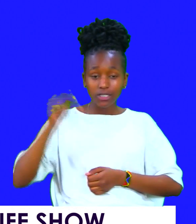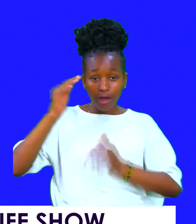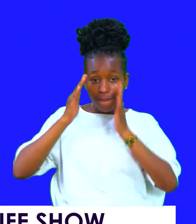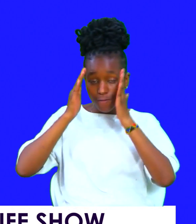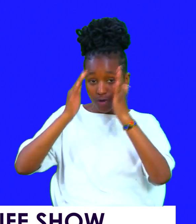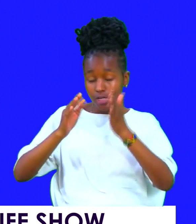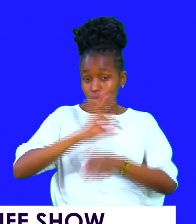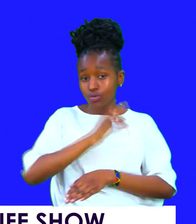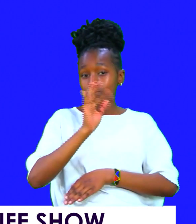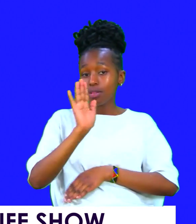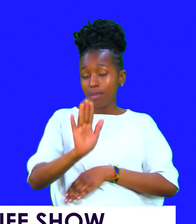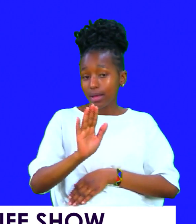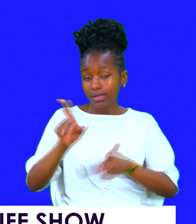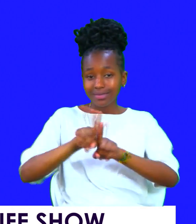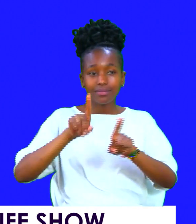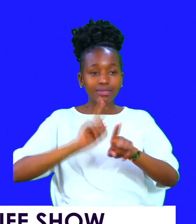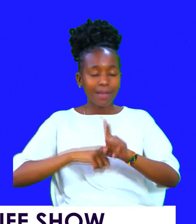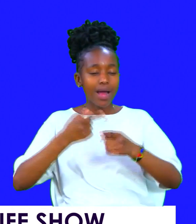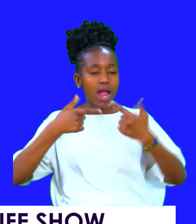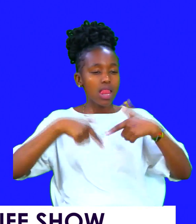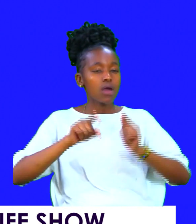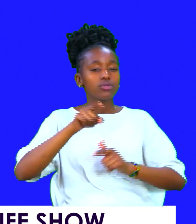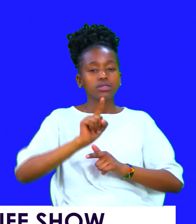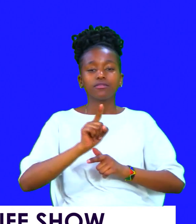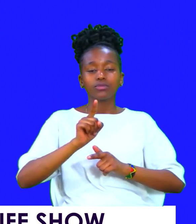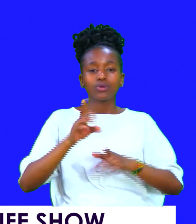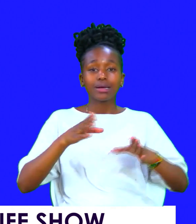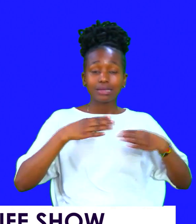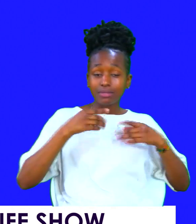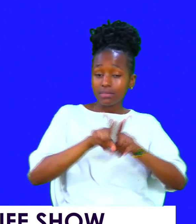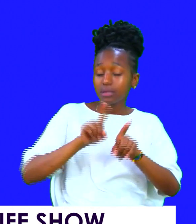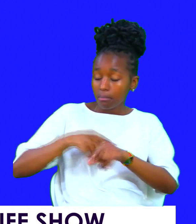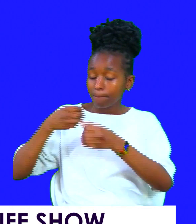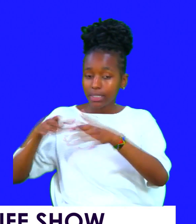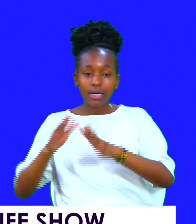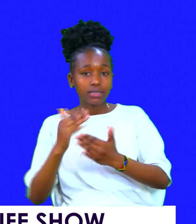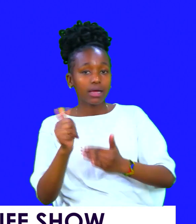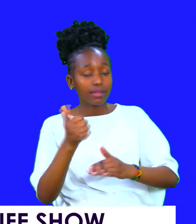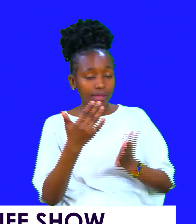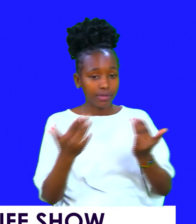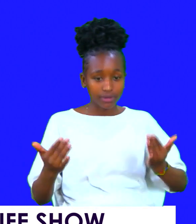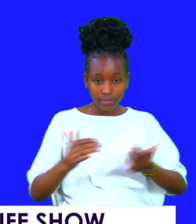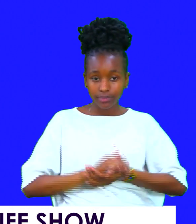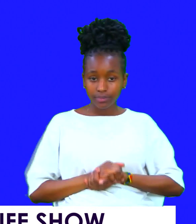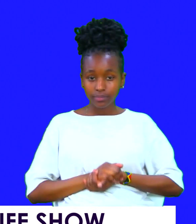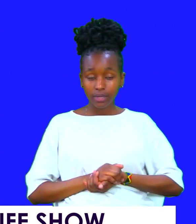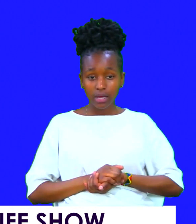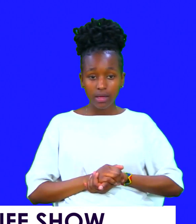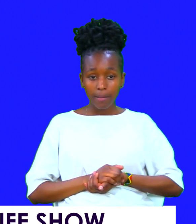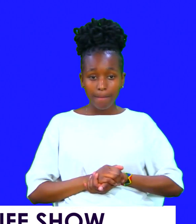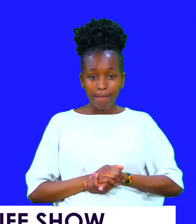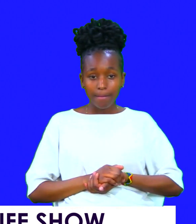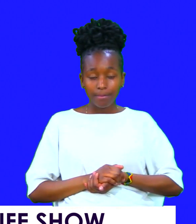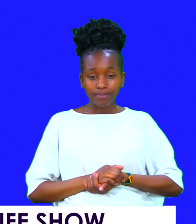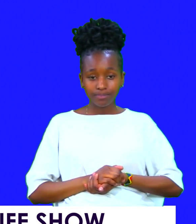and allow your soul to sieve them out. It is simple. It is like physics. The more you pour water in